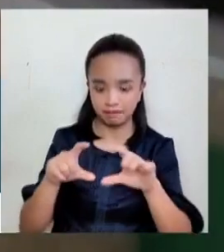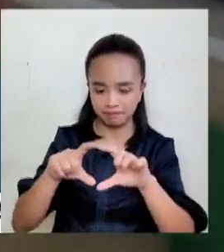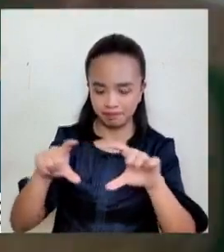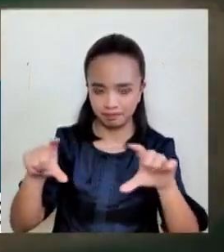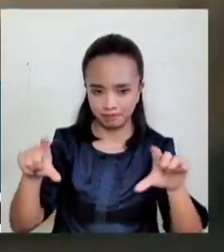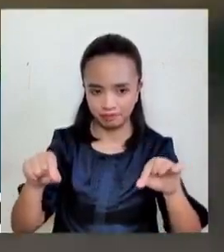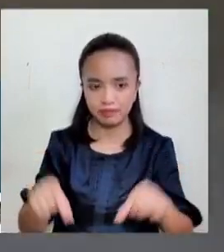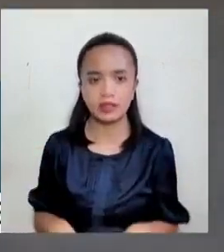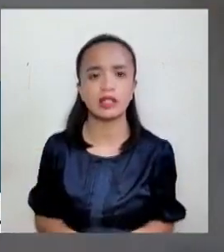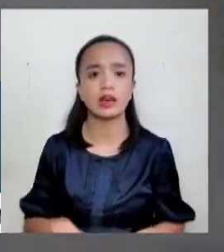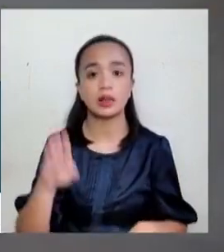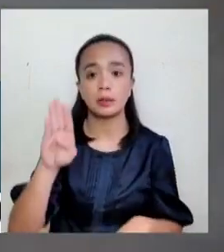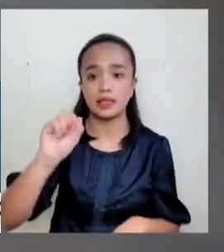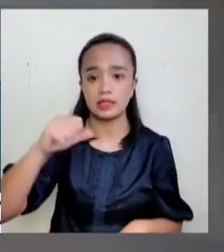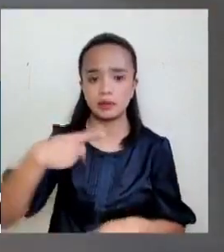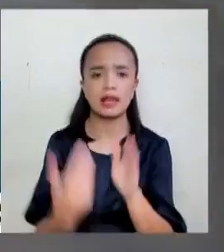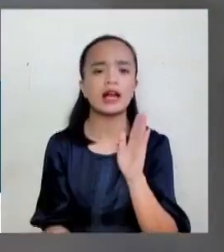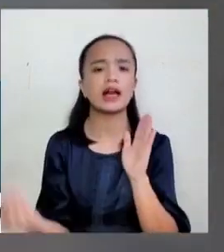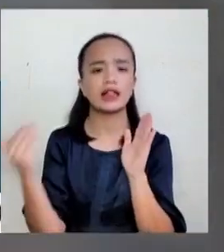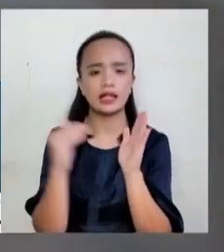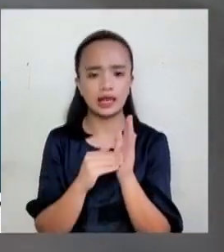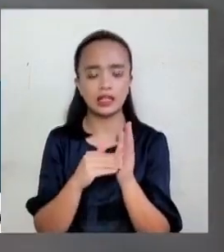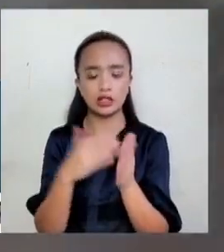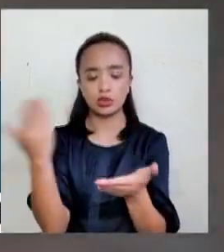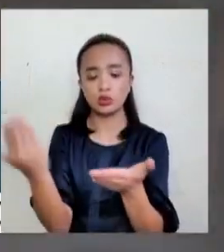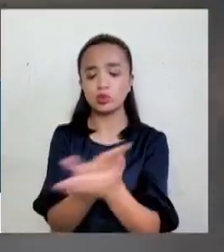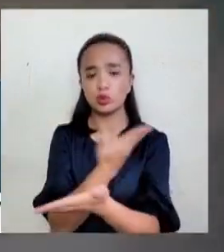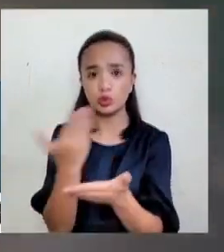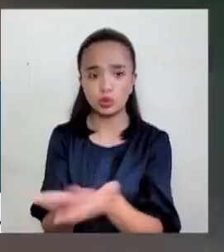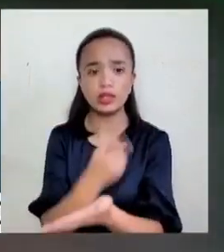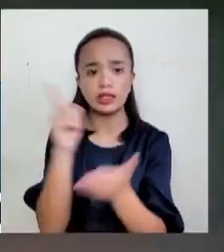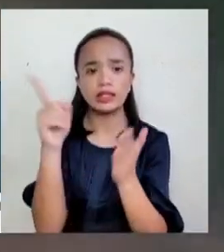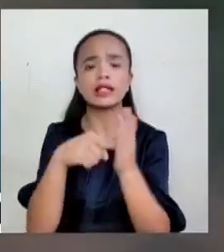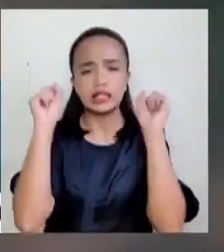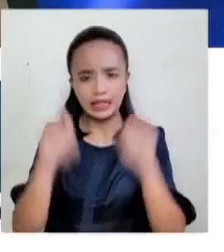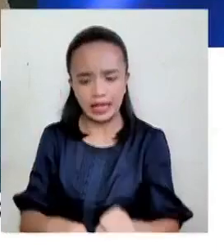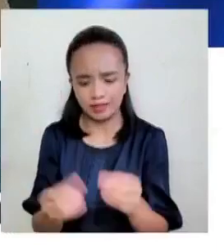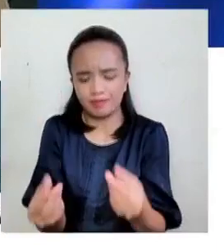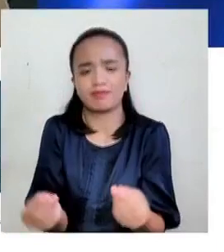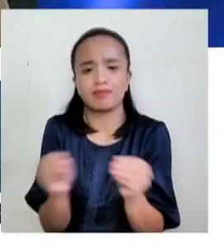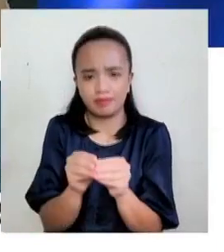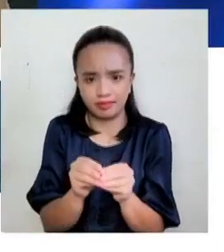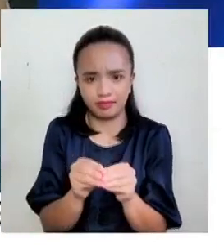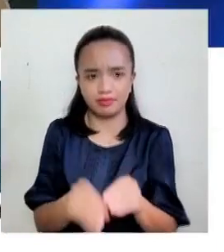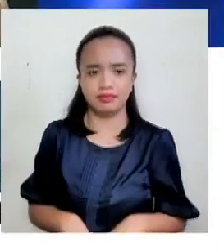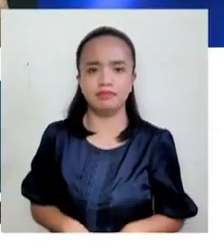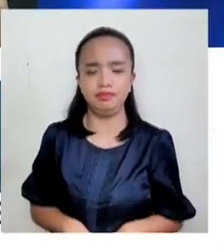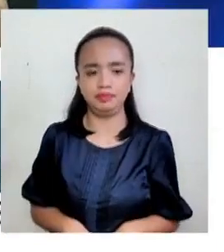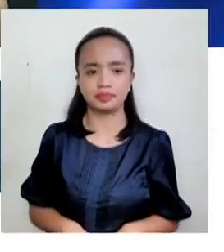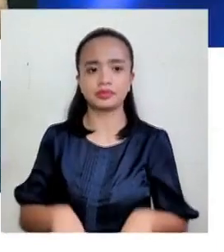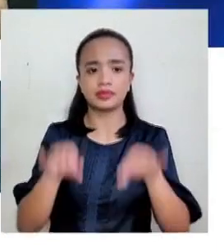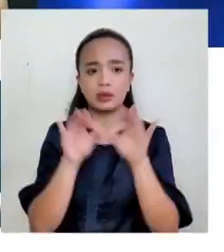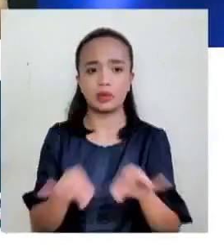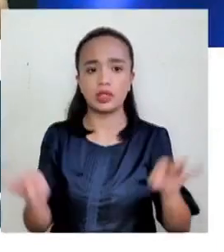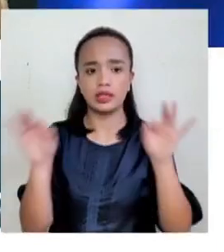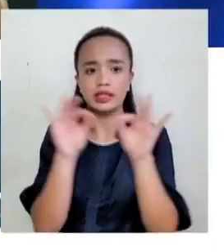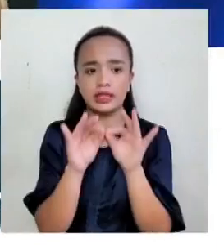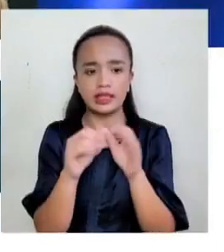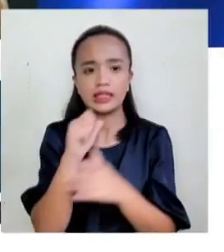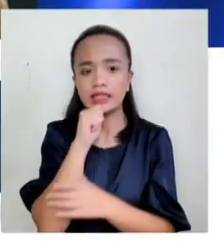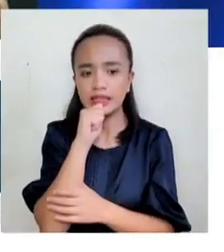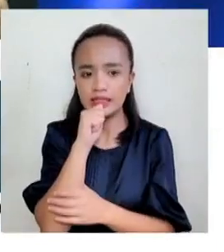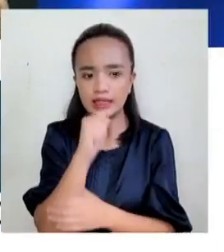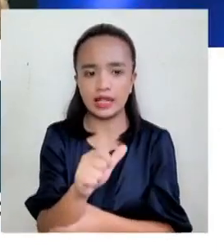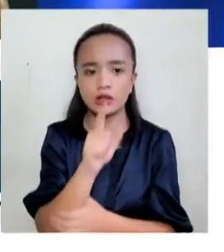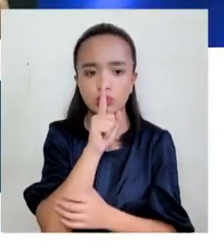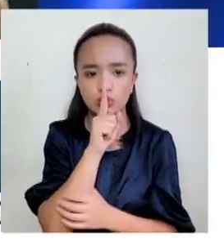BSP has again reiterated that the new bills can be folded. As long as wag talaga nating sasadyain